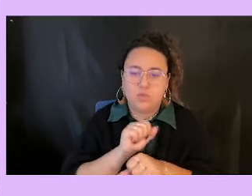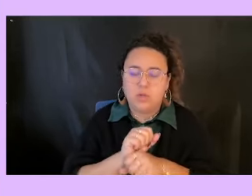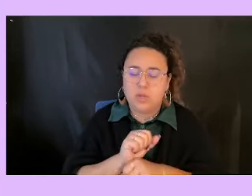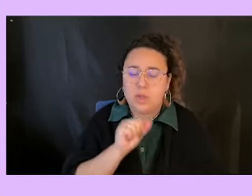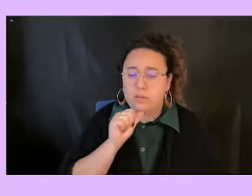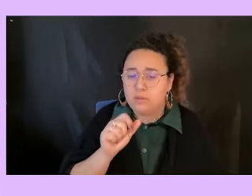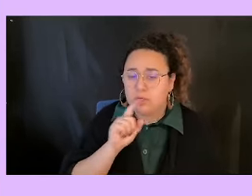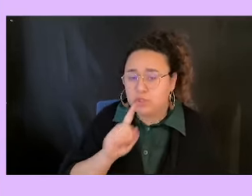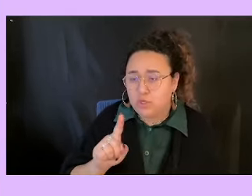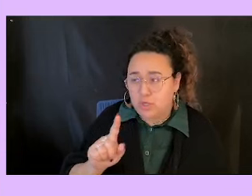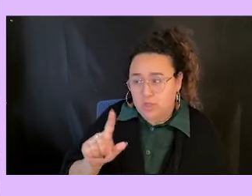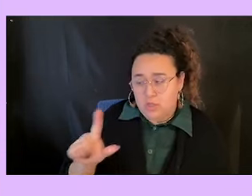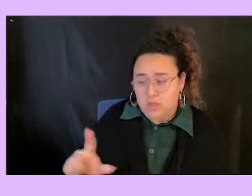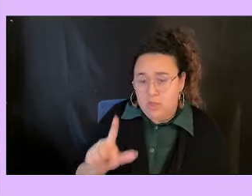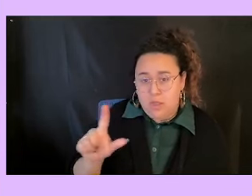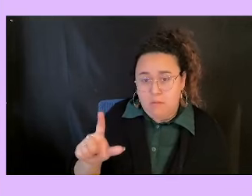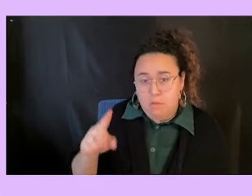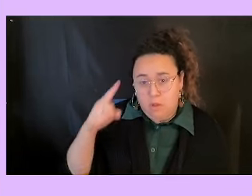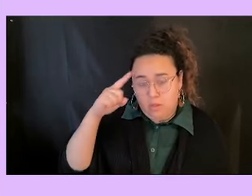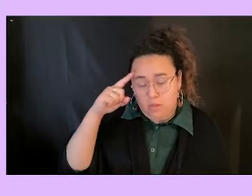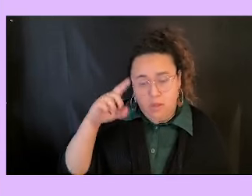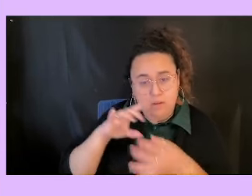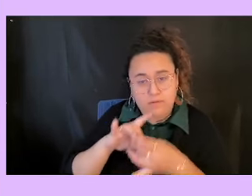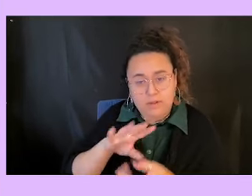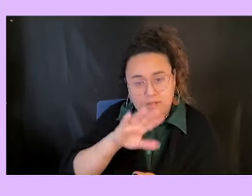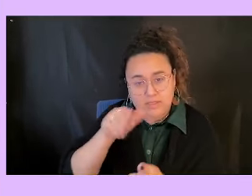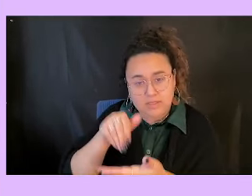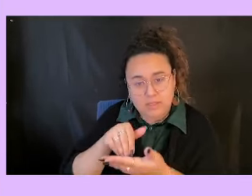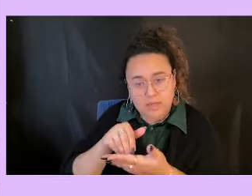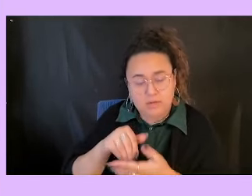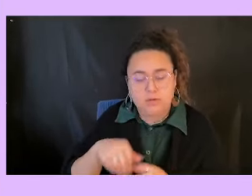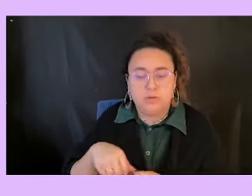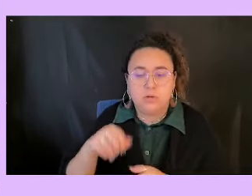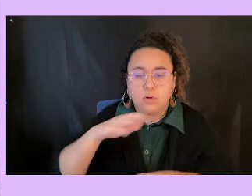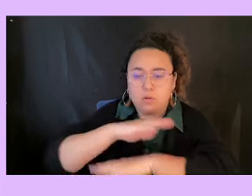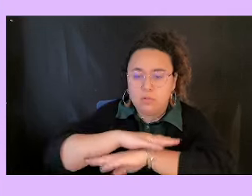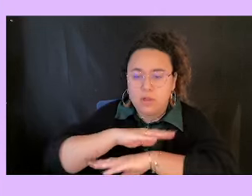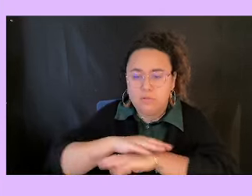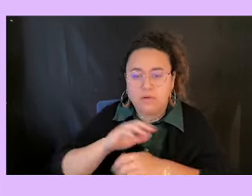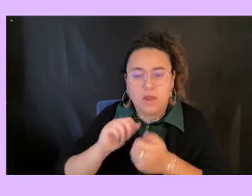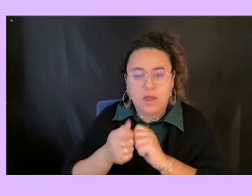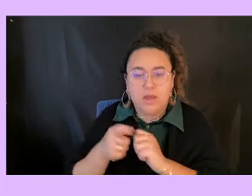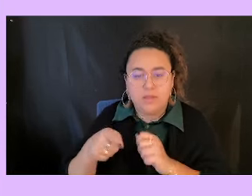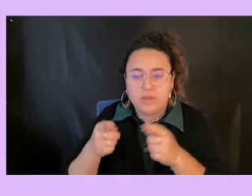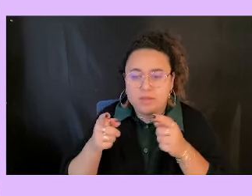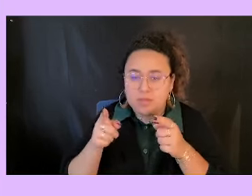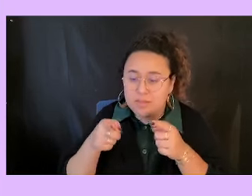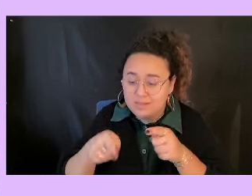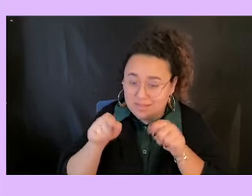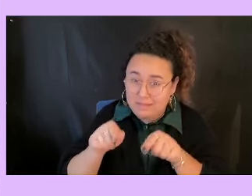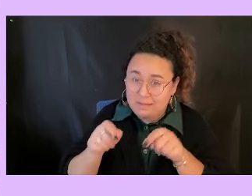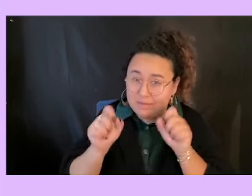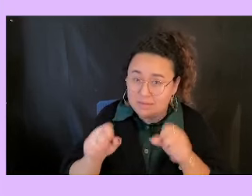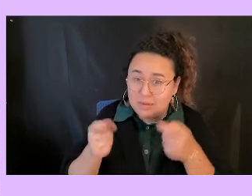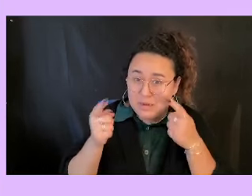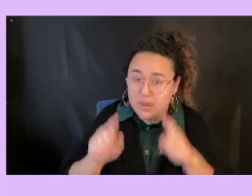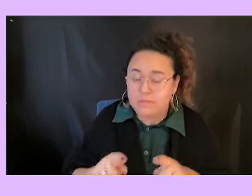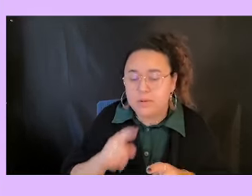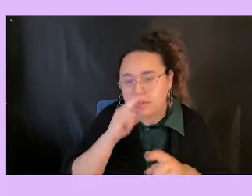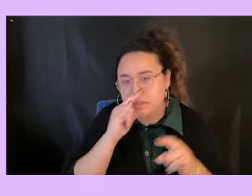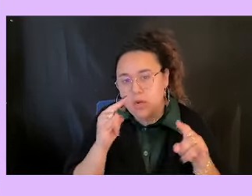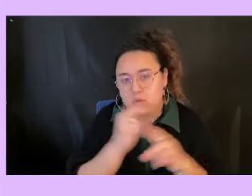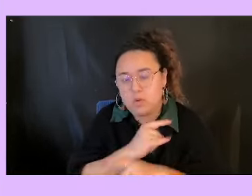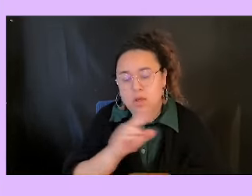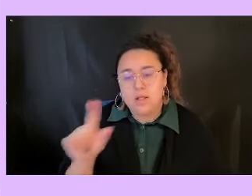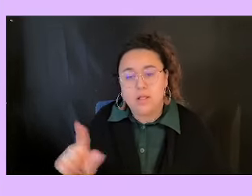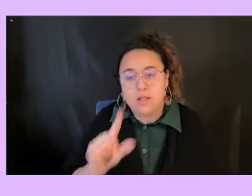has always been thought of as the center or the platform through which this can happen. It's ironic that the library is